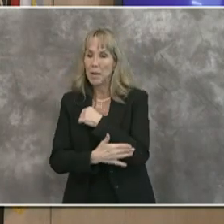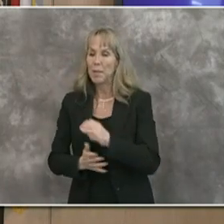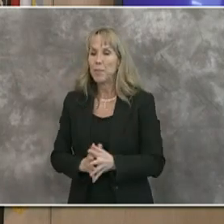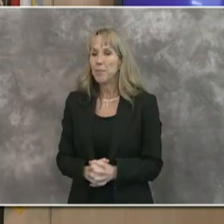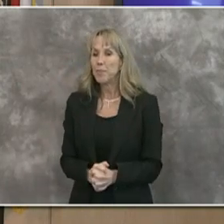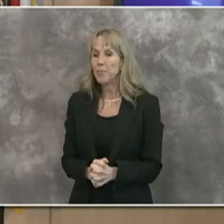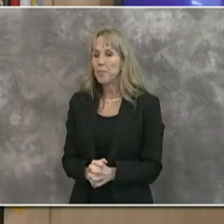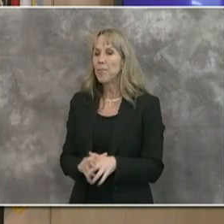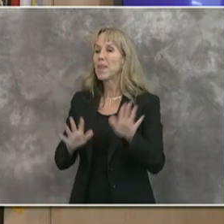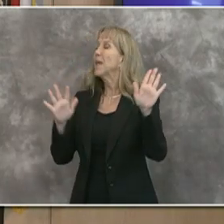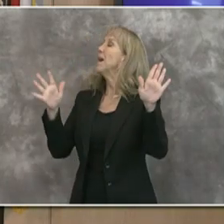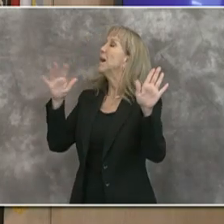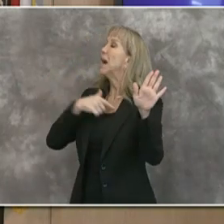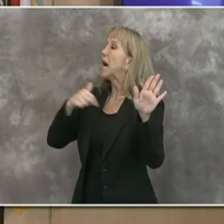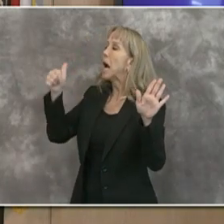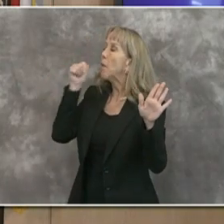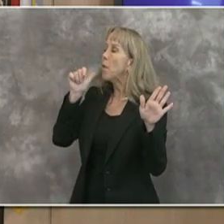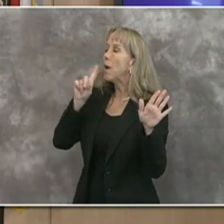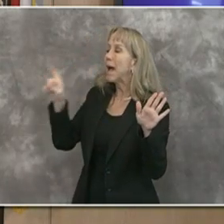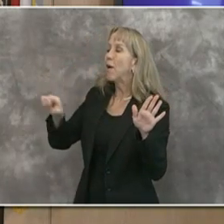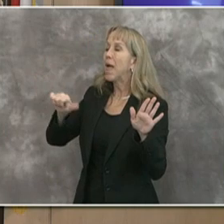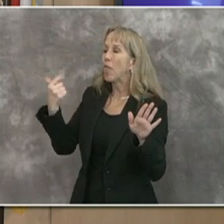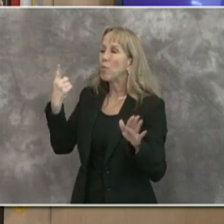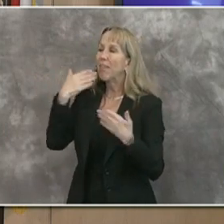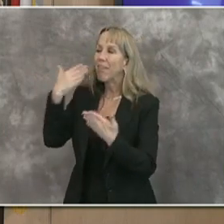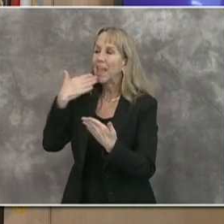I'll spare everyone a follow-up. Thank you, sir.